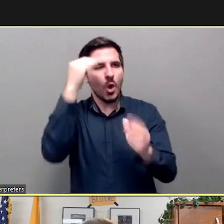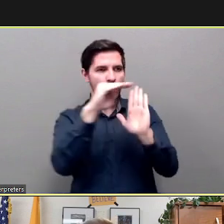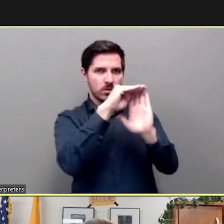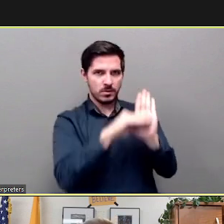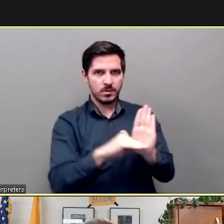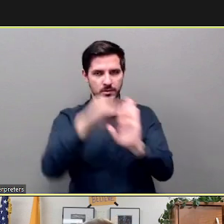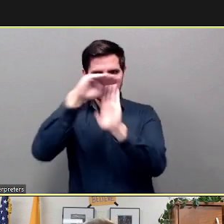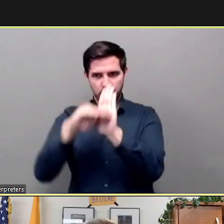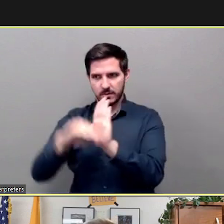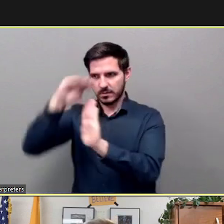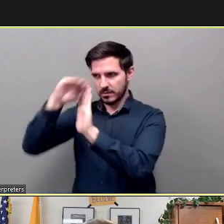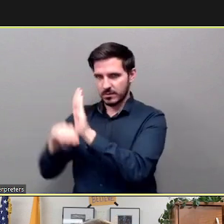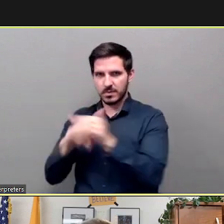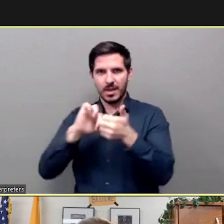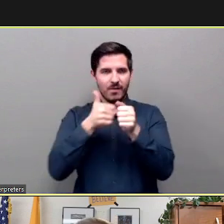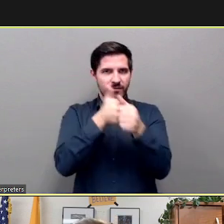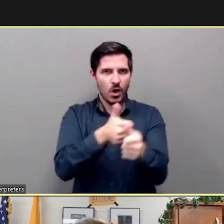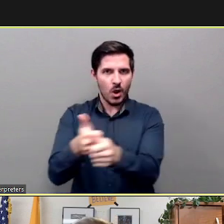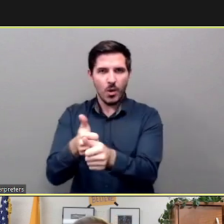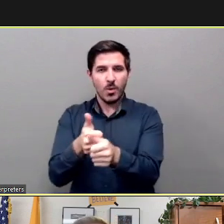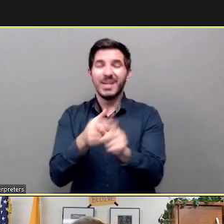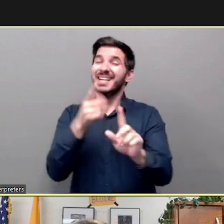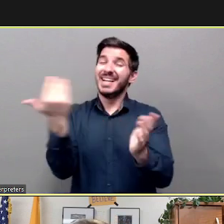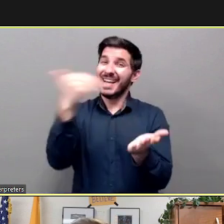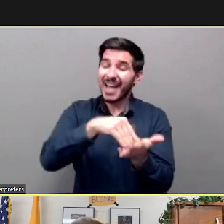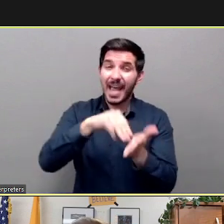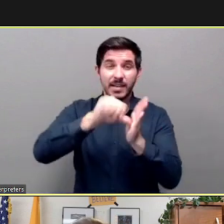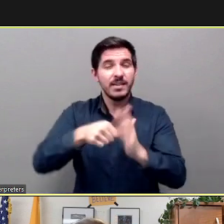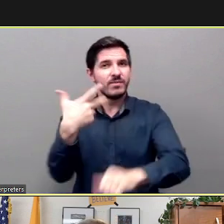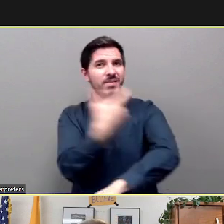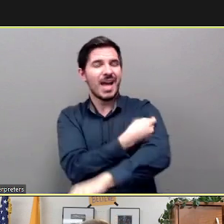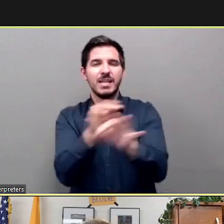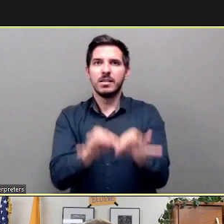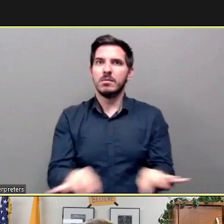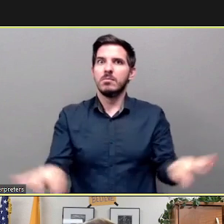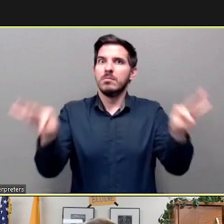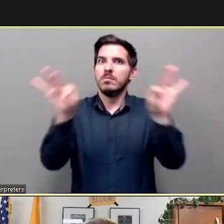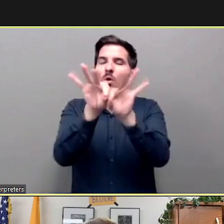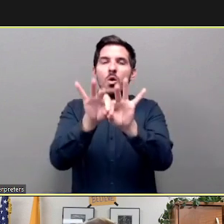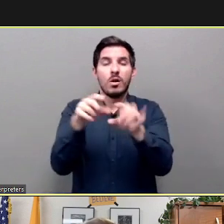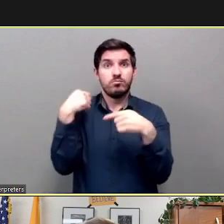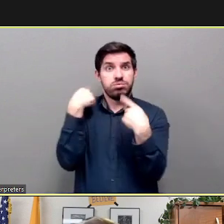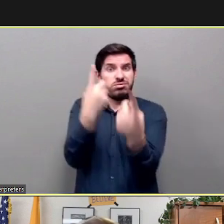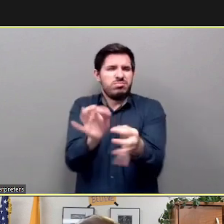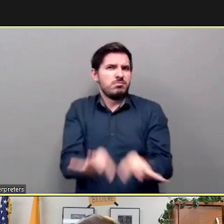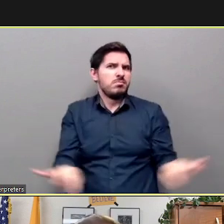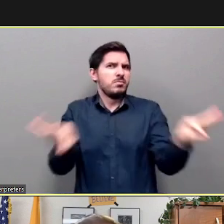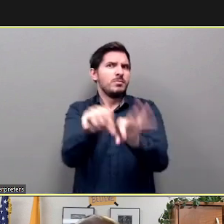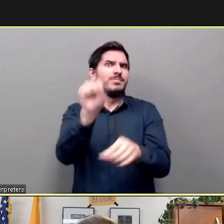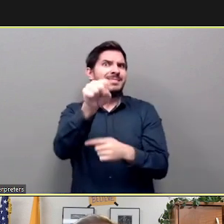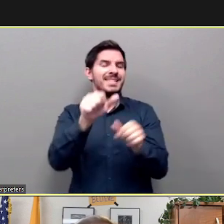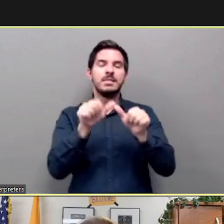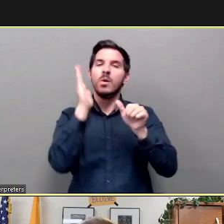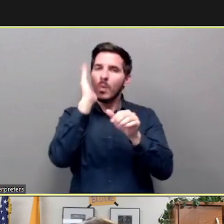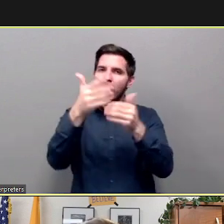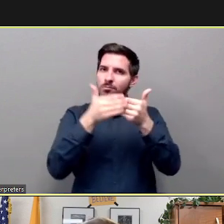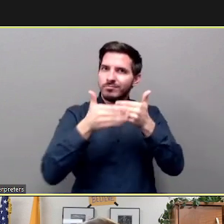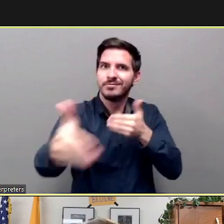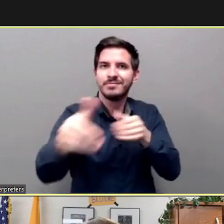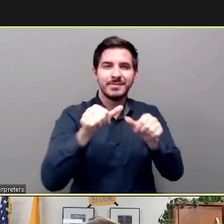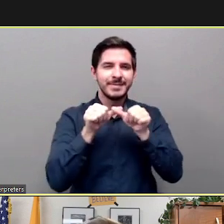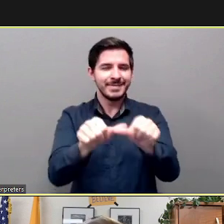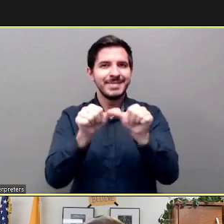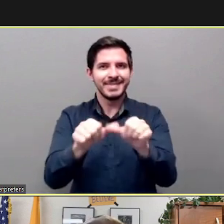getting vaccinated. It is really has been and will continue to be the way that we preserve our most